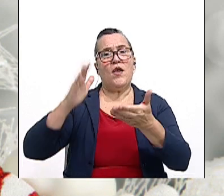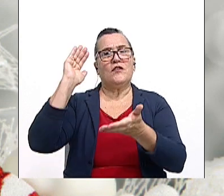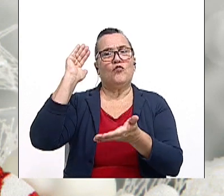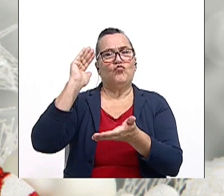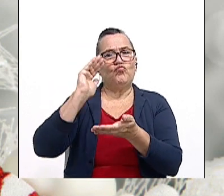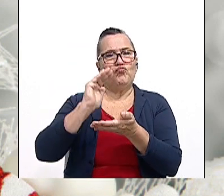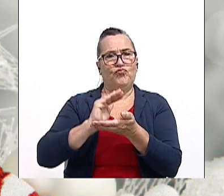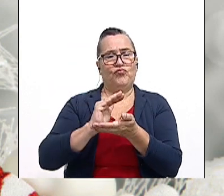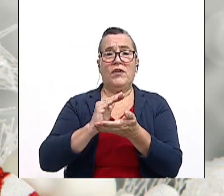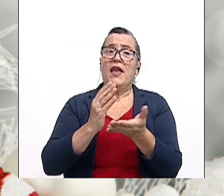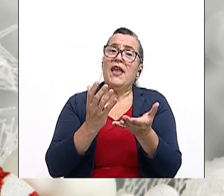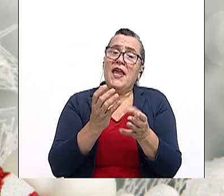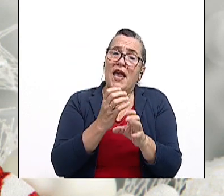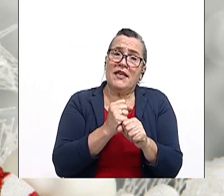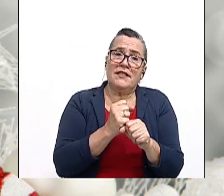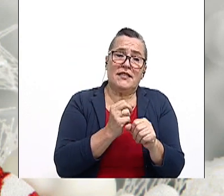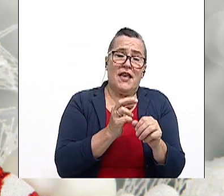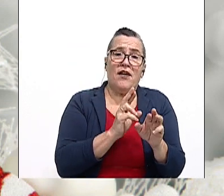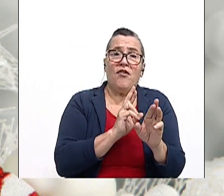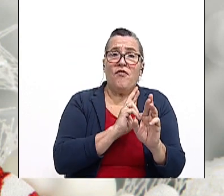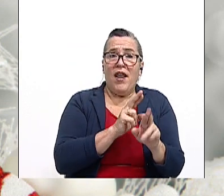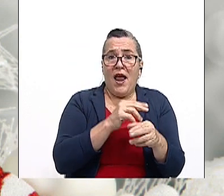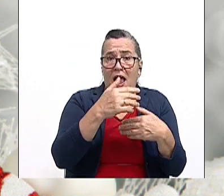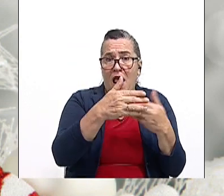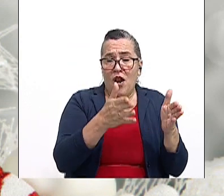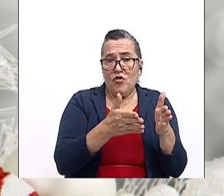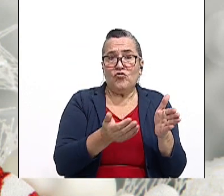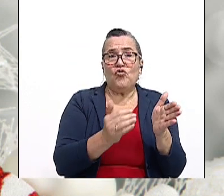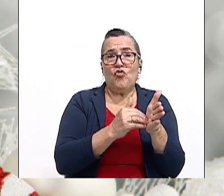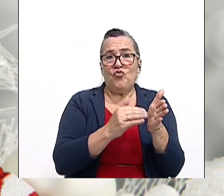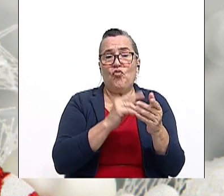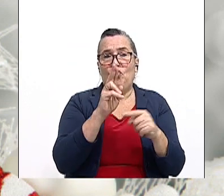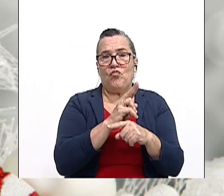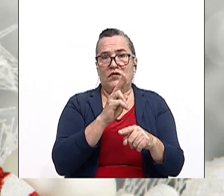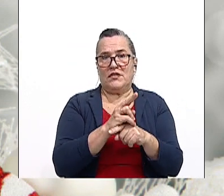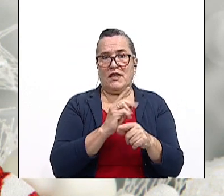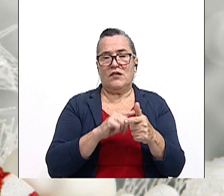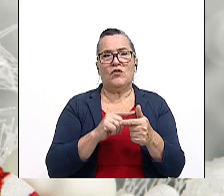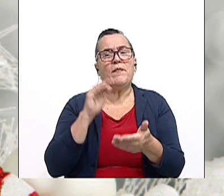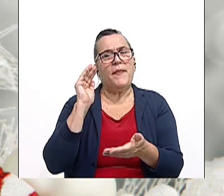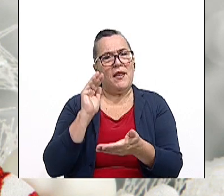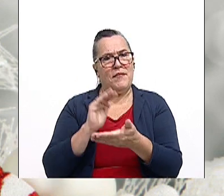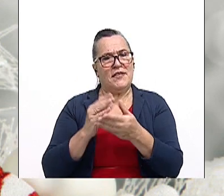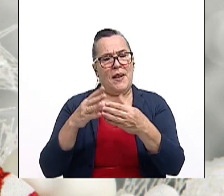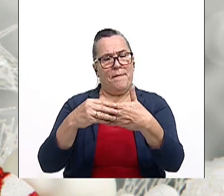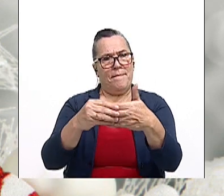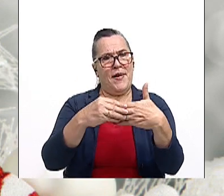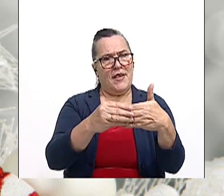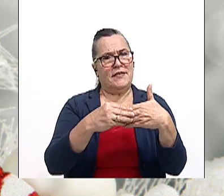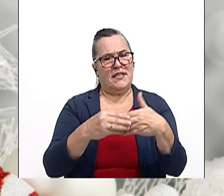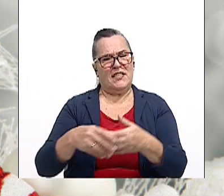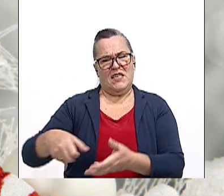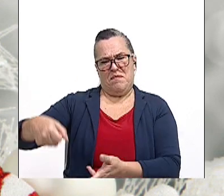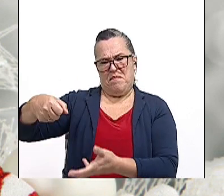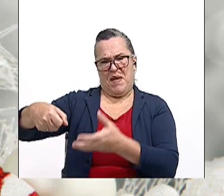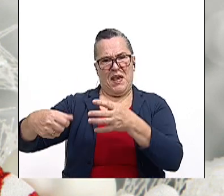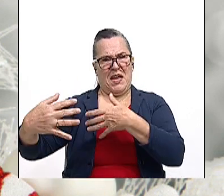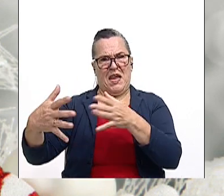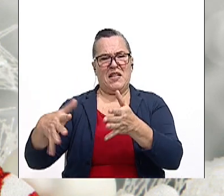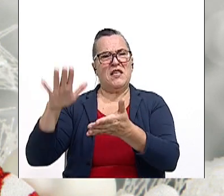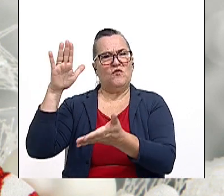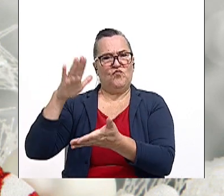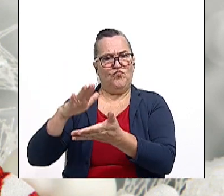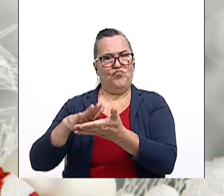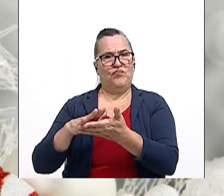make gifts from recycled materials. It is important to minimize plastic and packaging, avoid